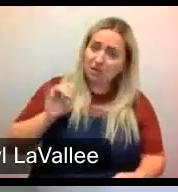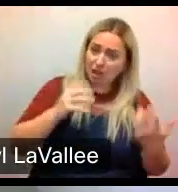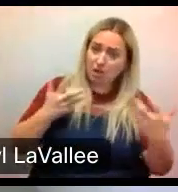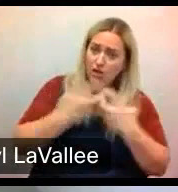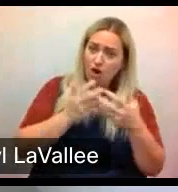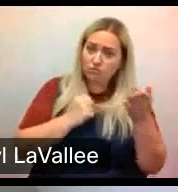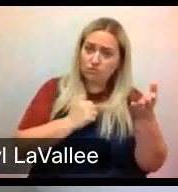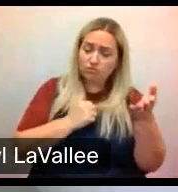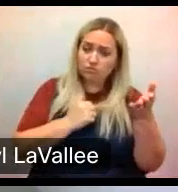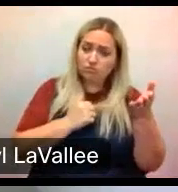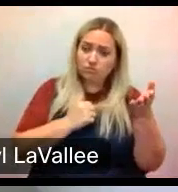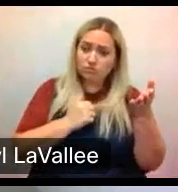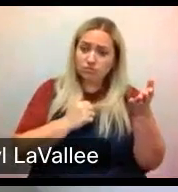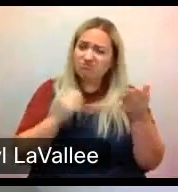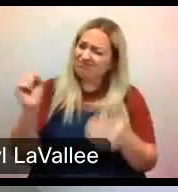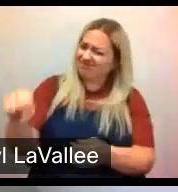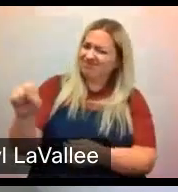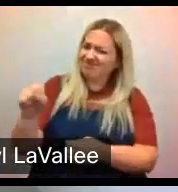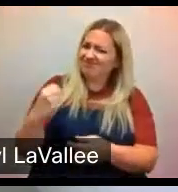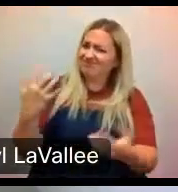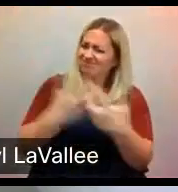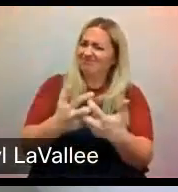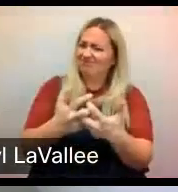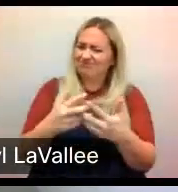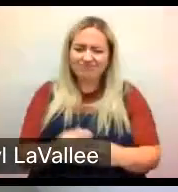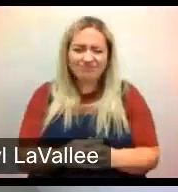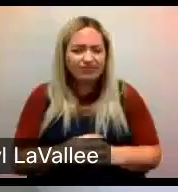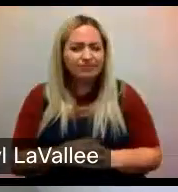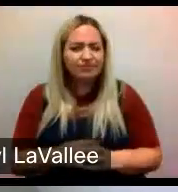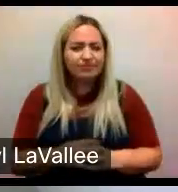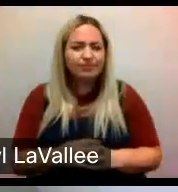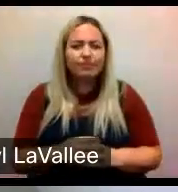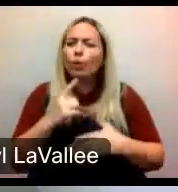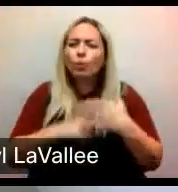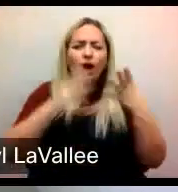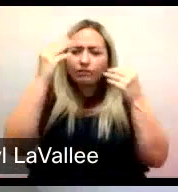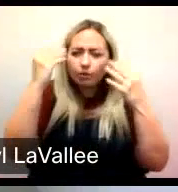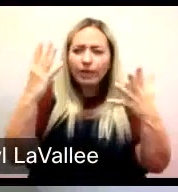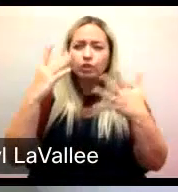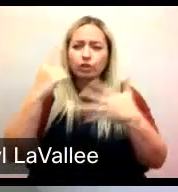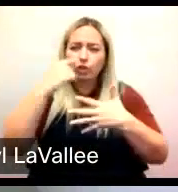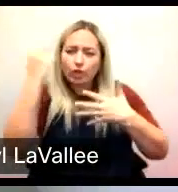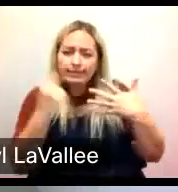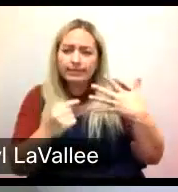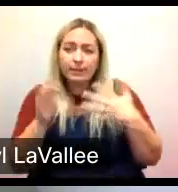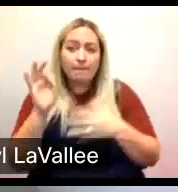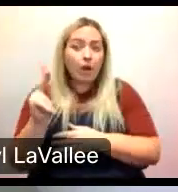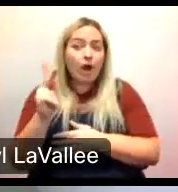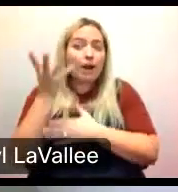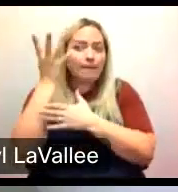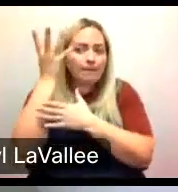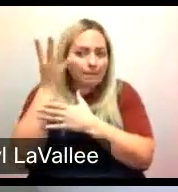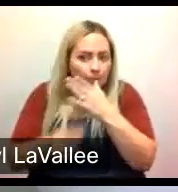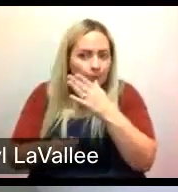here? Yeah, they do. Now, what information or details has Mark not included in